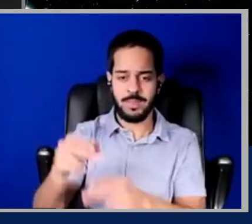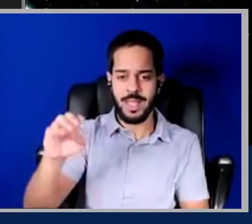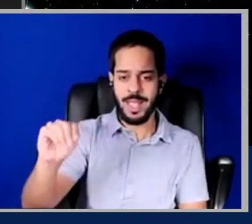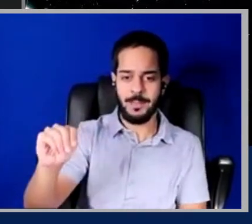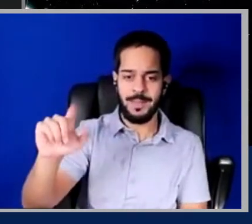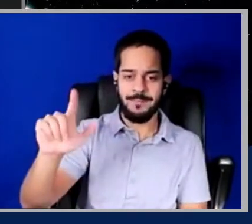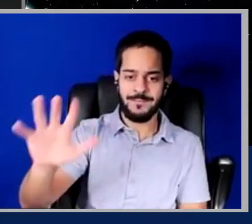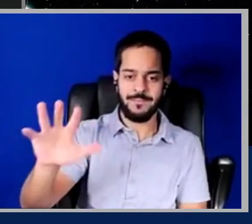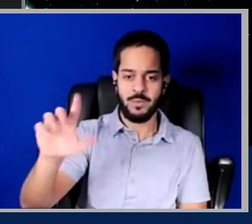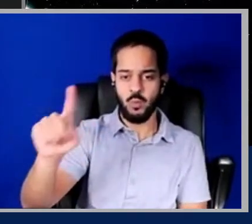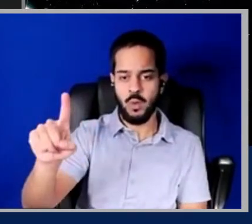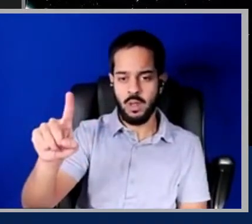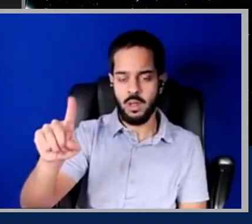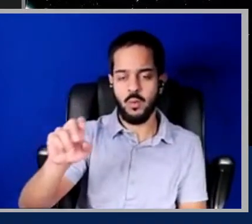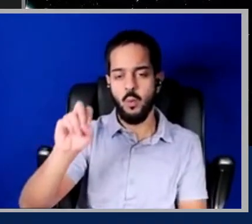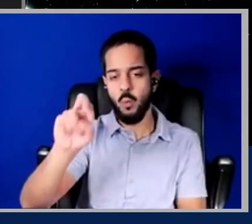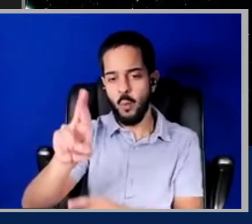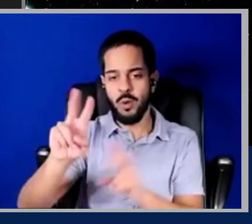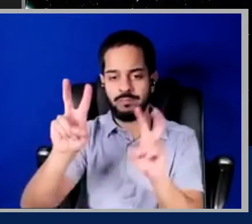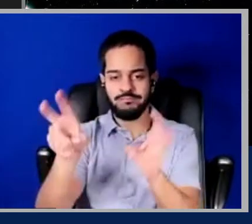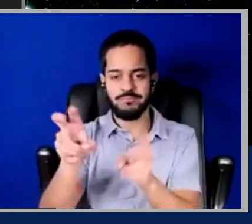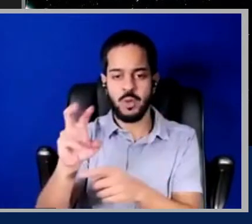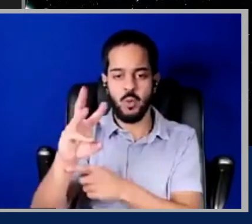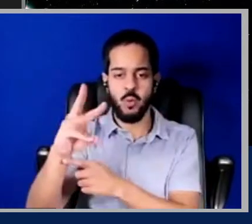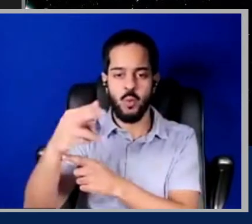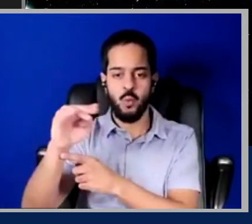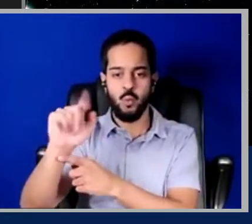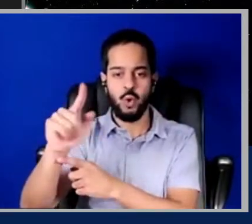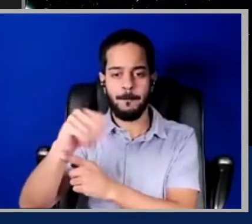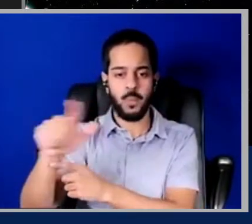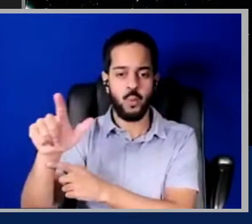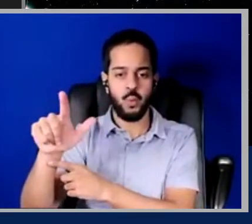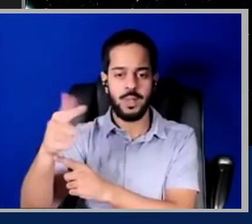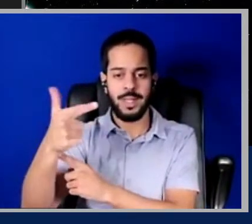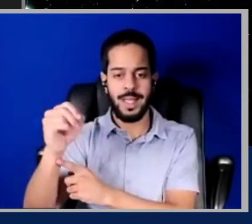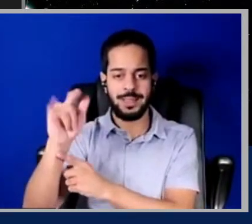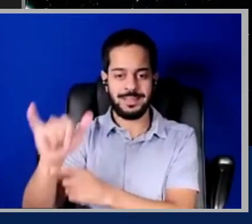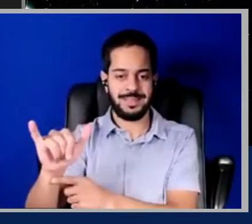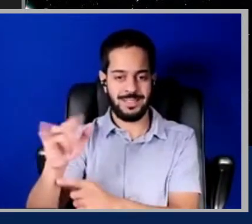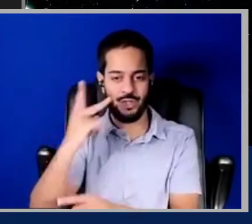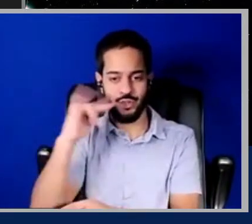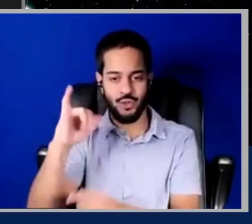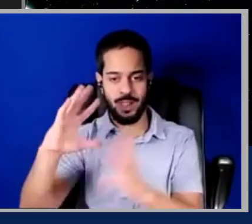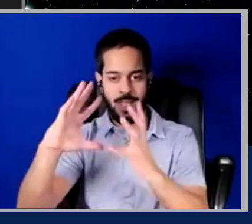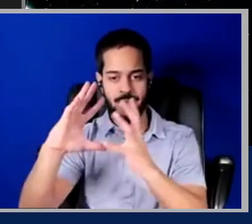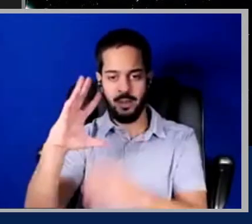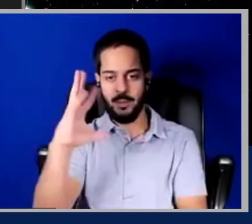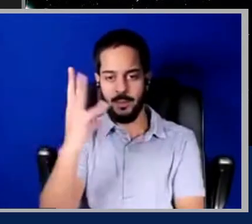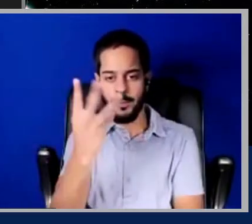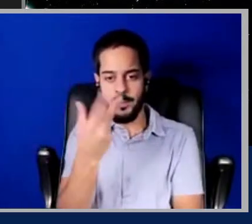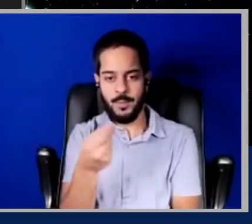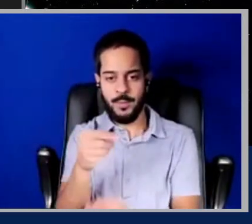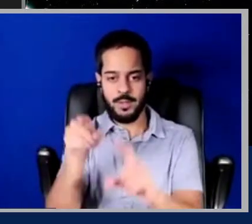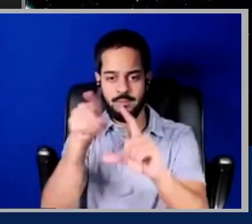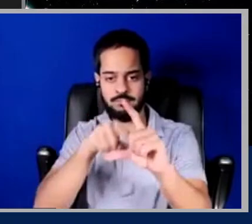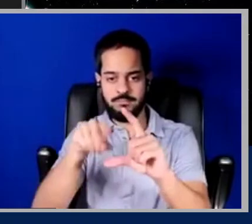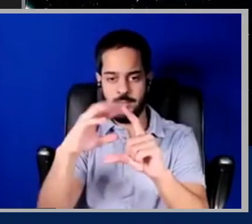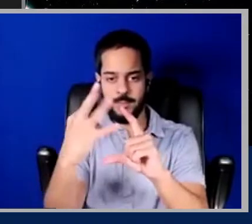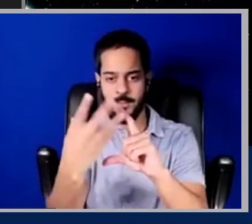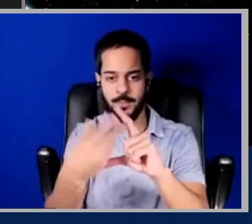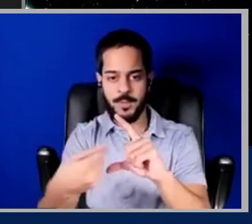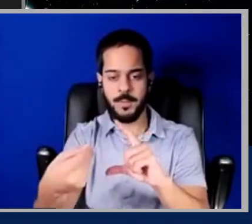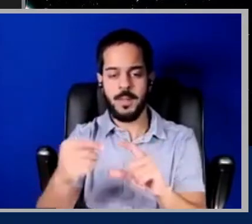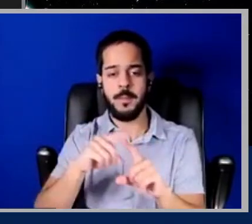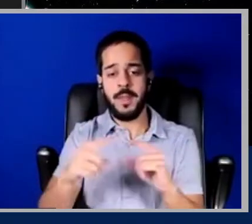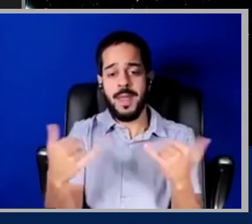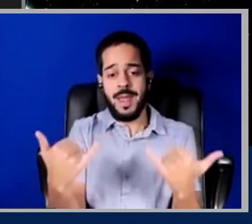like a whirlpool, you can see an X-ray light all the way down to the left. That is from the Chandrax Observatory. Now we're seeing things